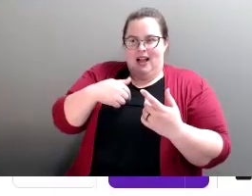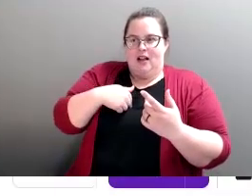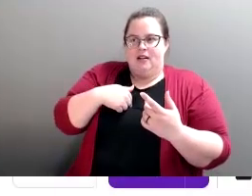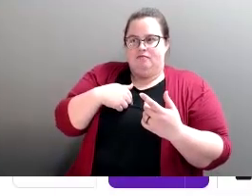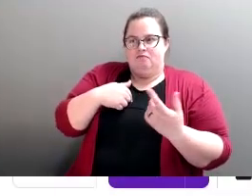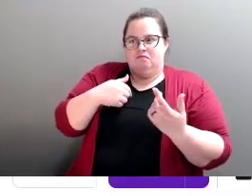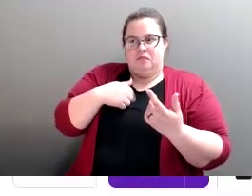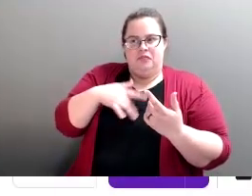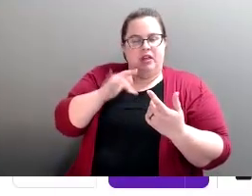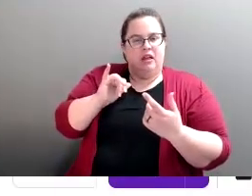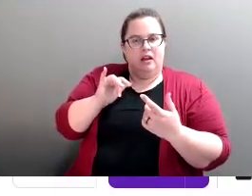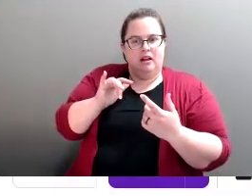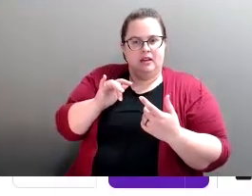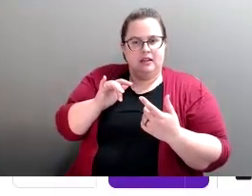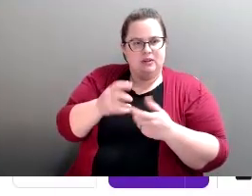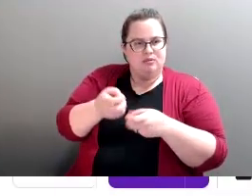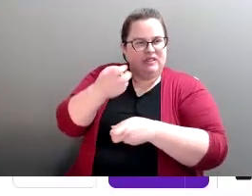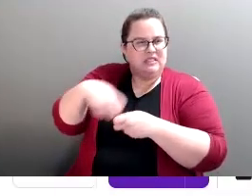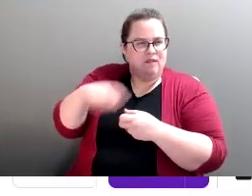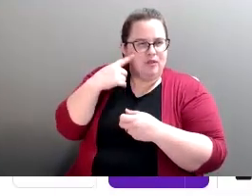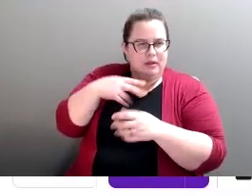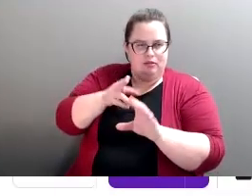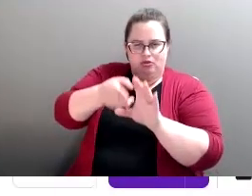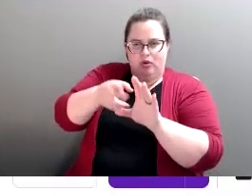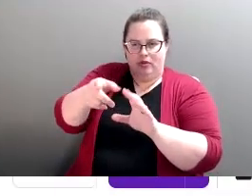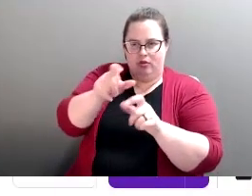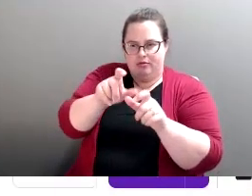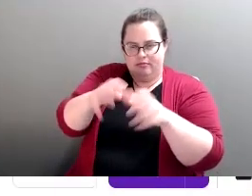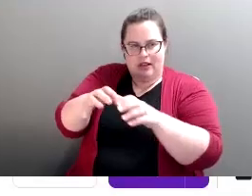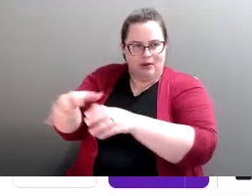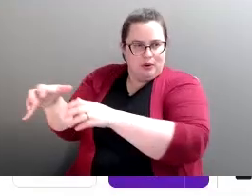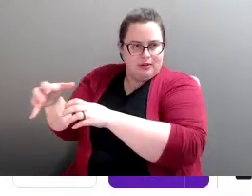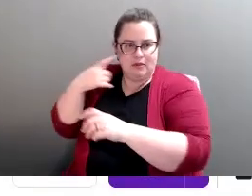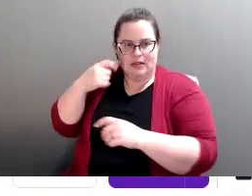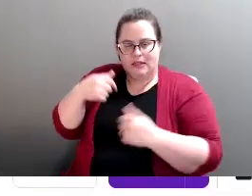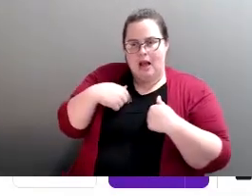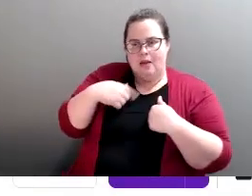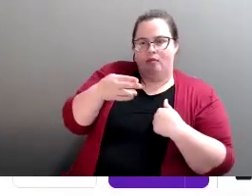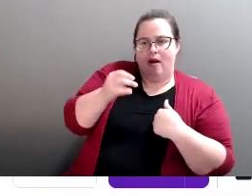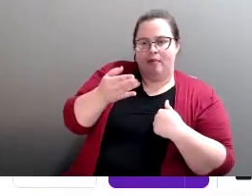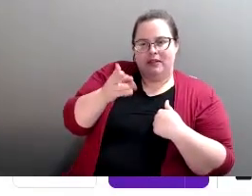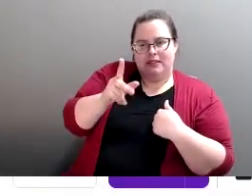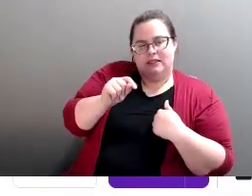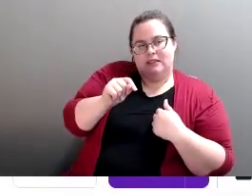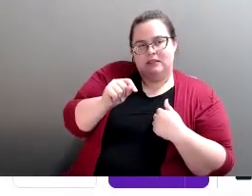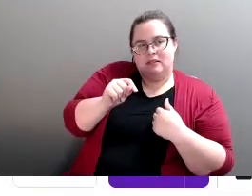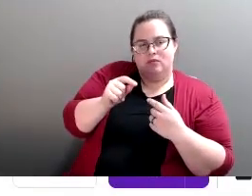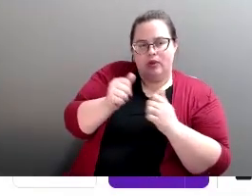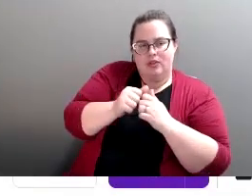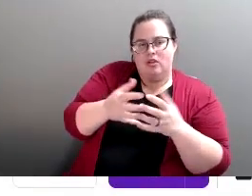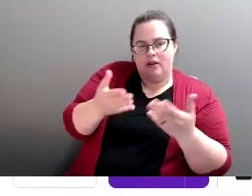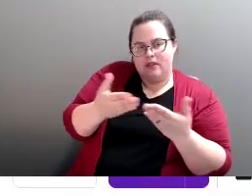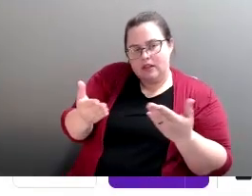put myself in, a couple of these, Yeah, one of these categories because I sure. think like I'm a pragmatist with a lot of things, and I'm also